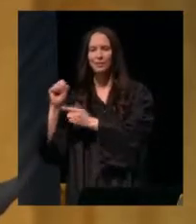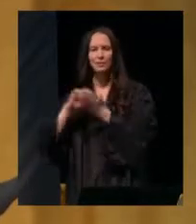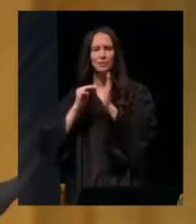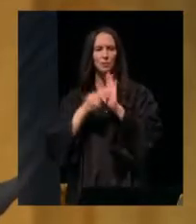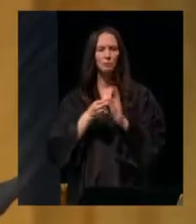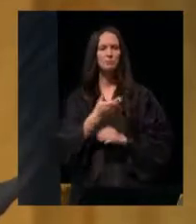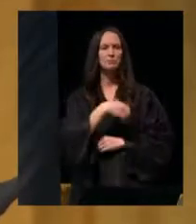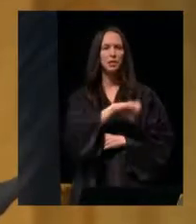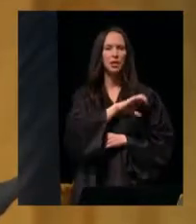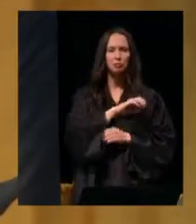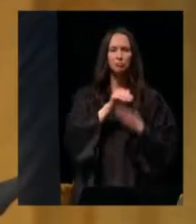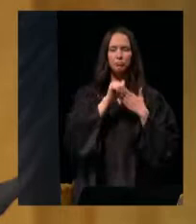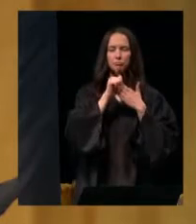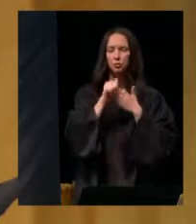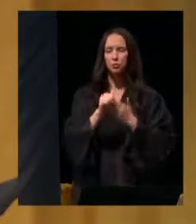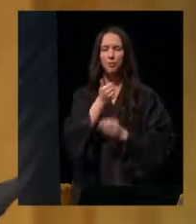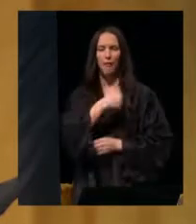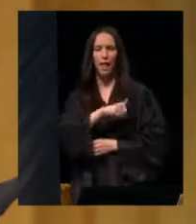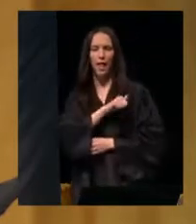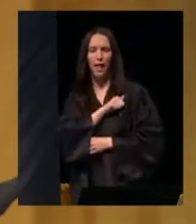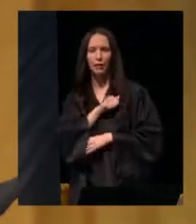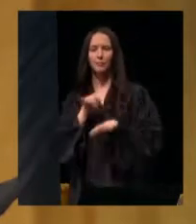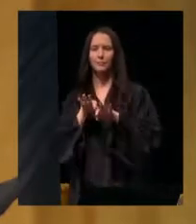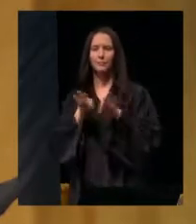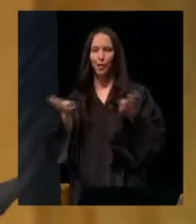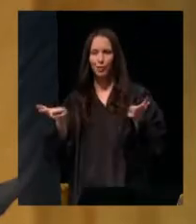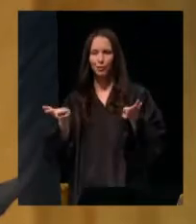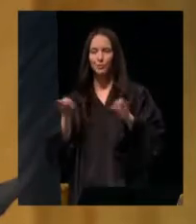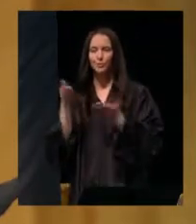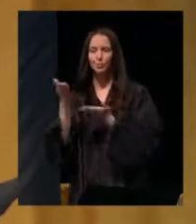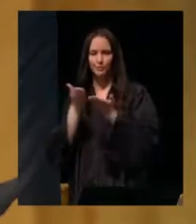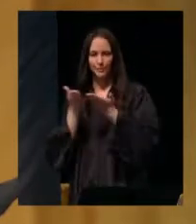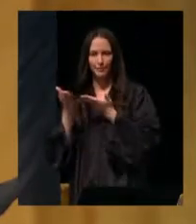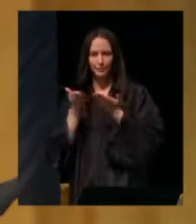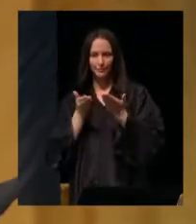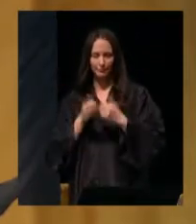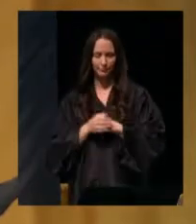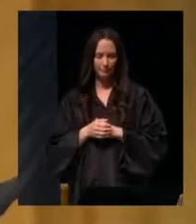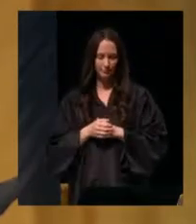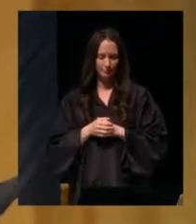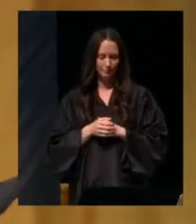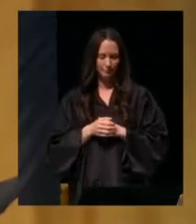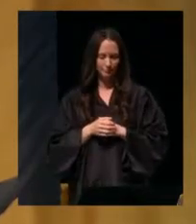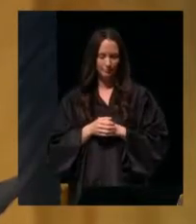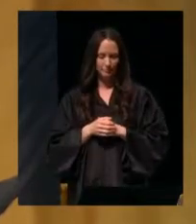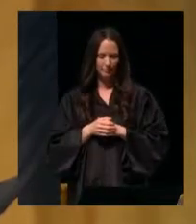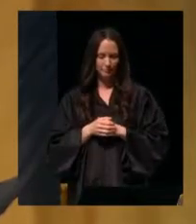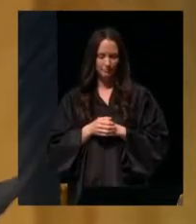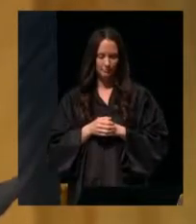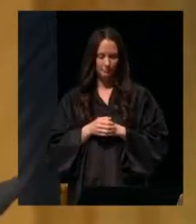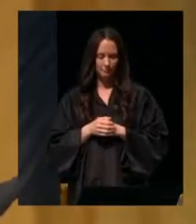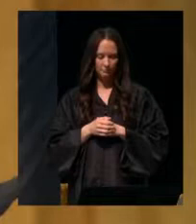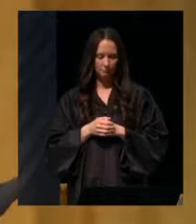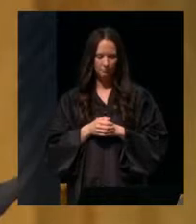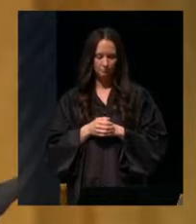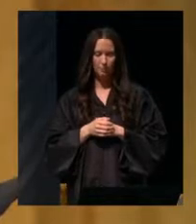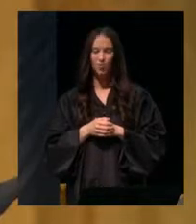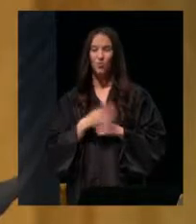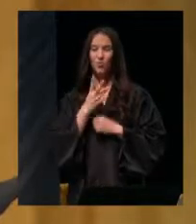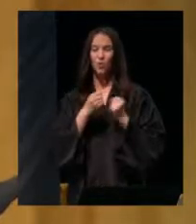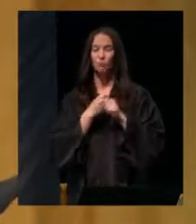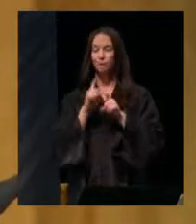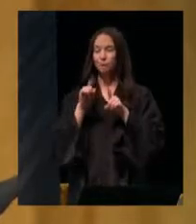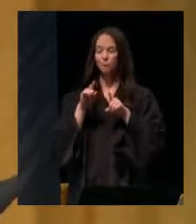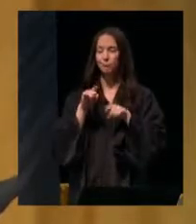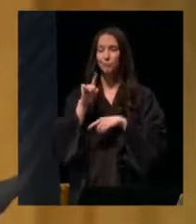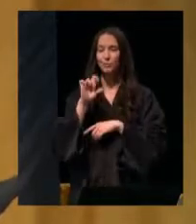Leadership, Attitude, Scholarship, and Service. After attending Fargo South for 4 years, I've